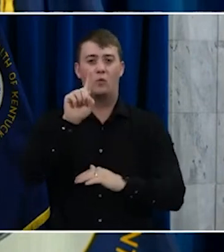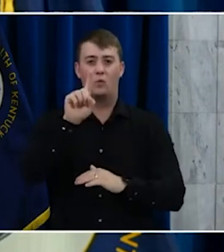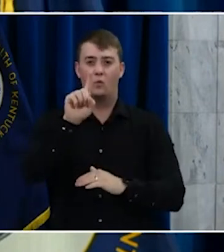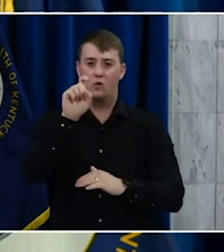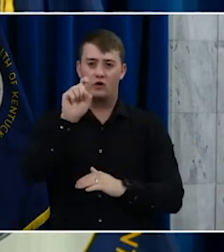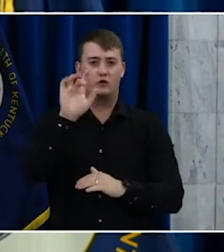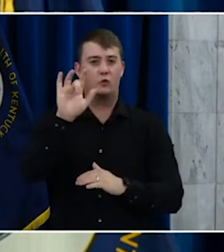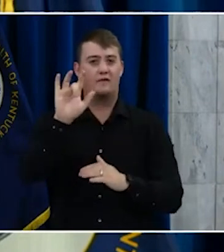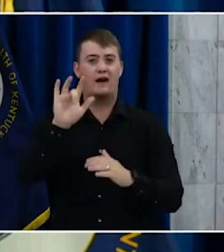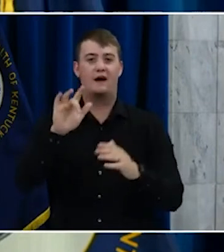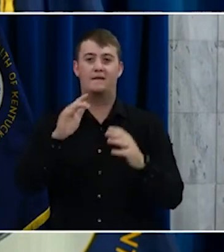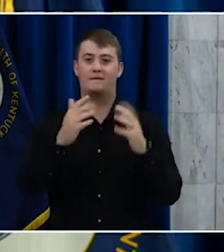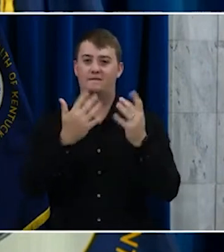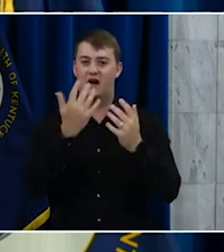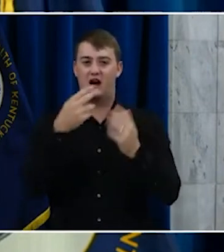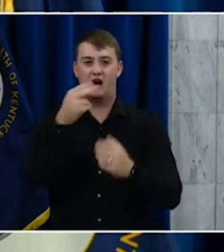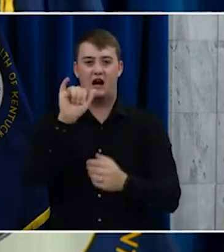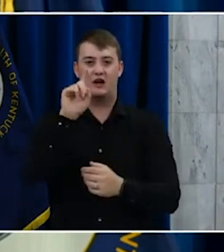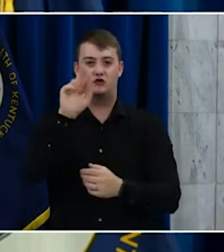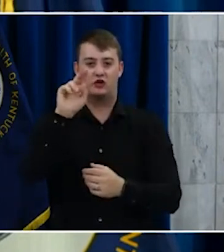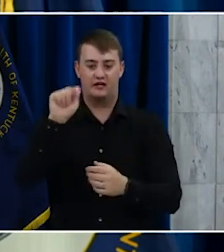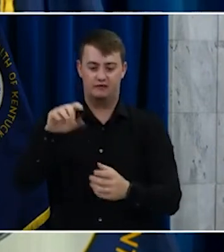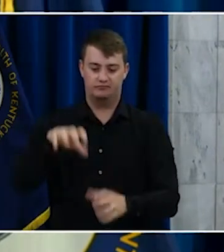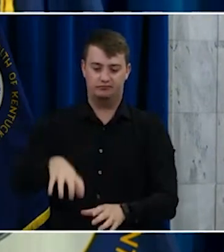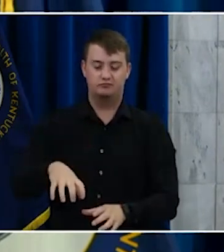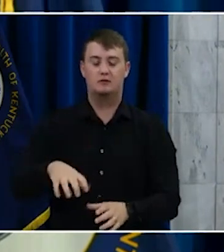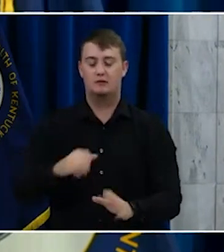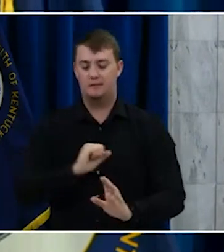fire hydrants,